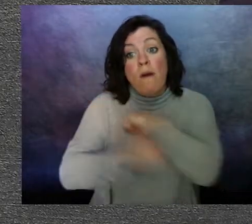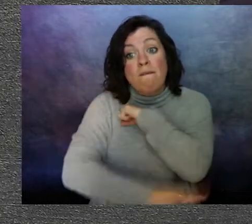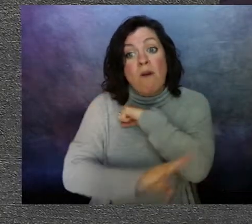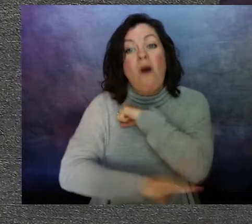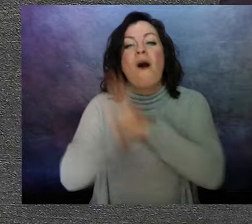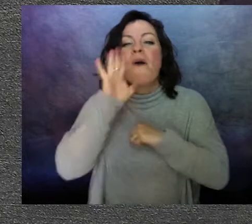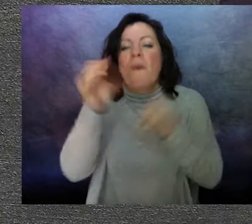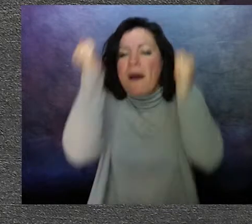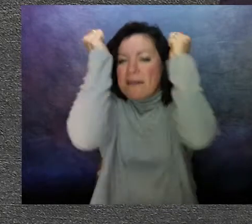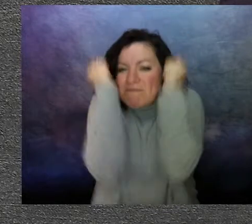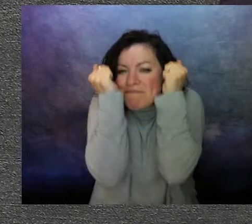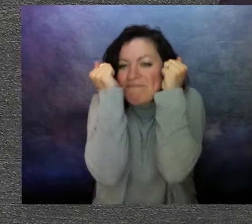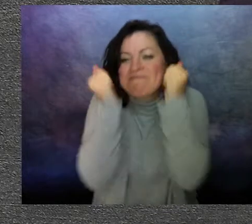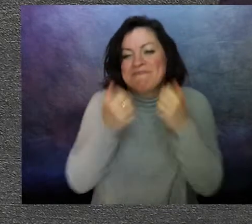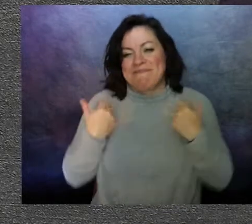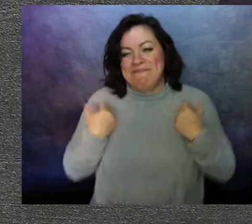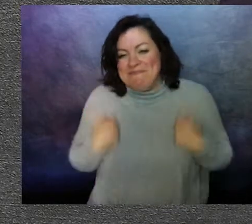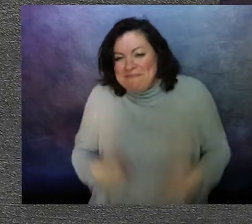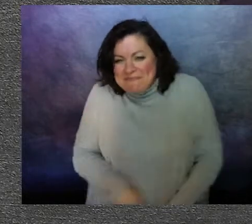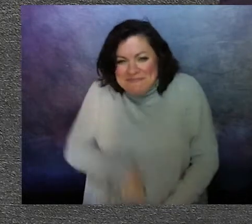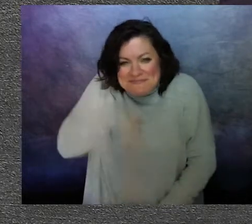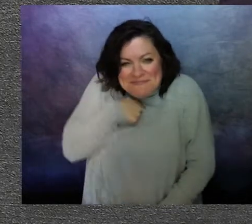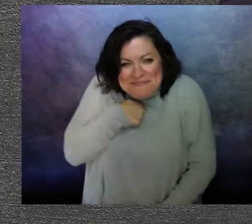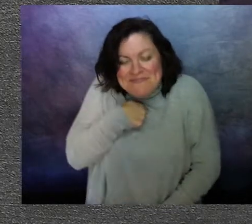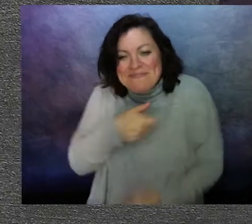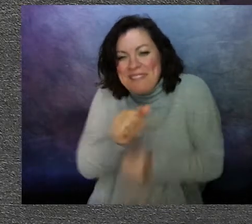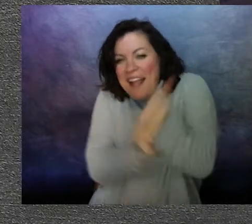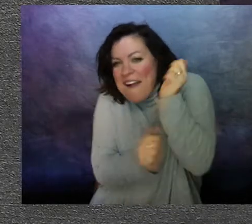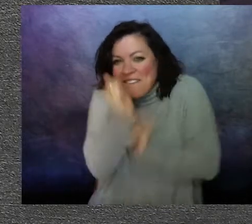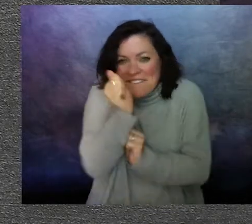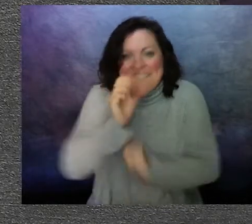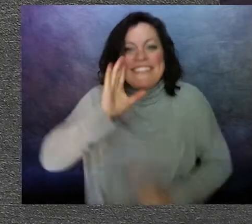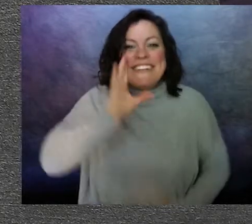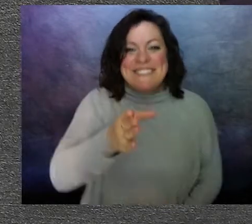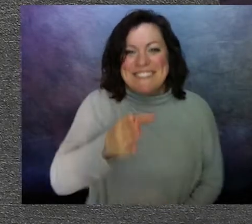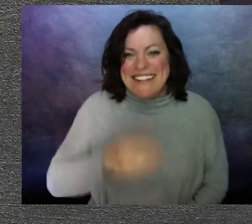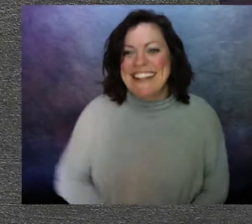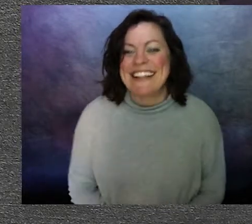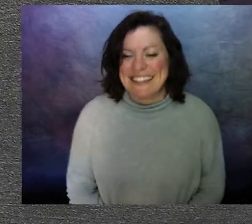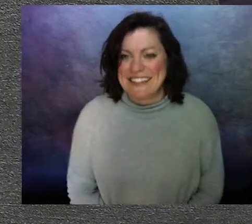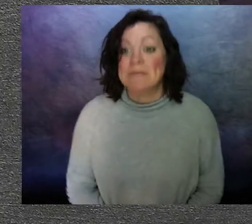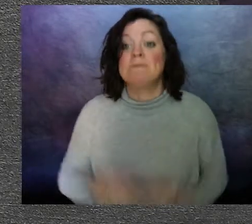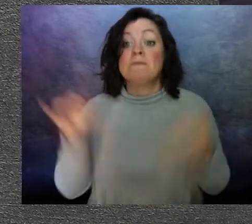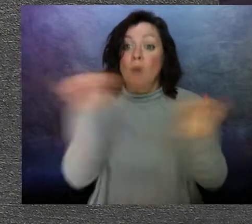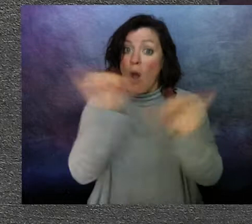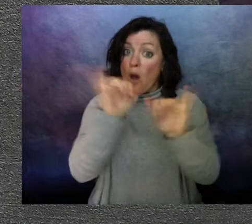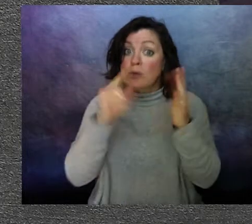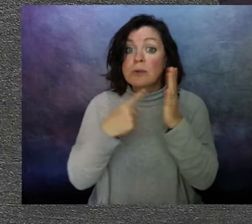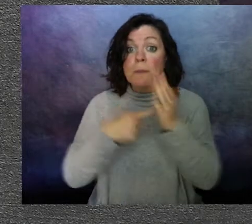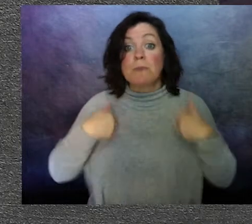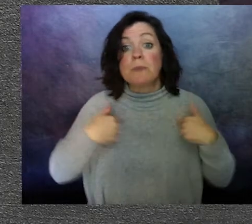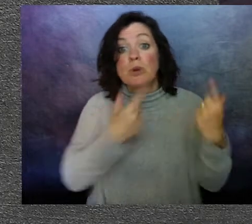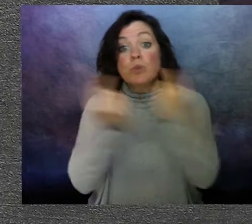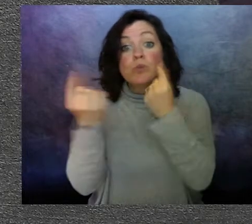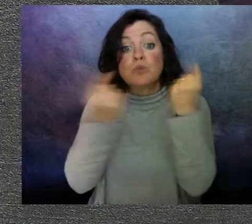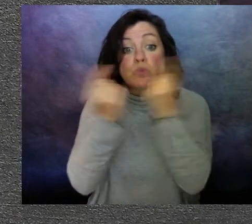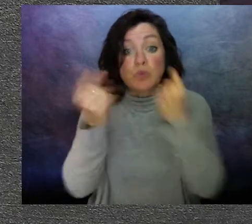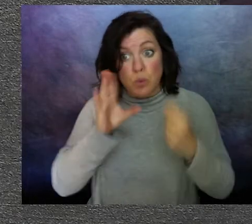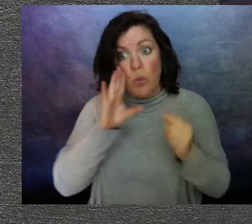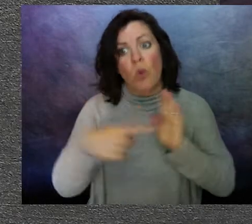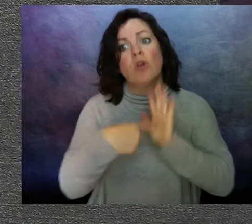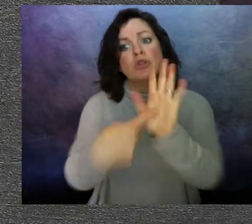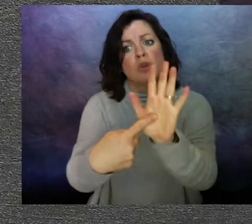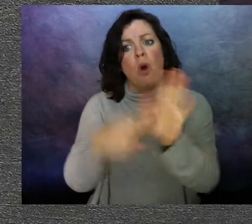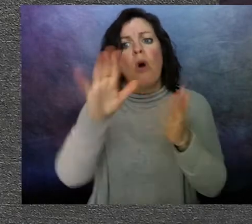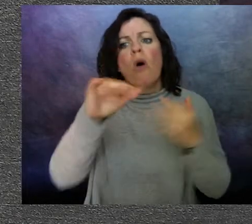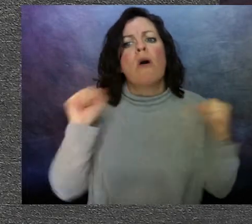mittens. Another way to tell that the seasons are changing are by different activities people are doing. In the winter, you might